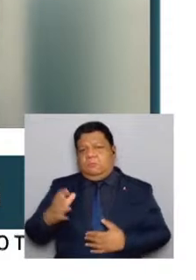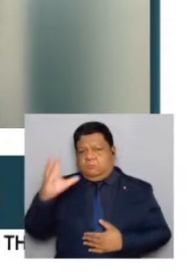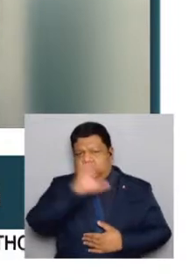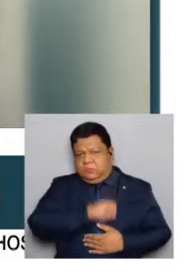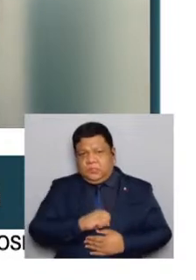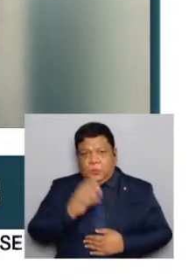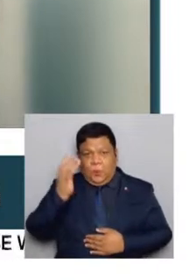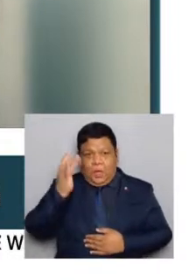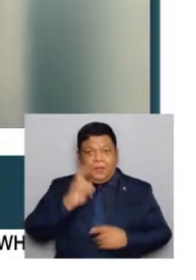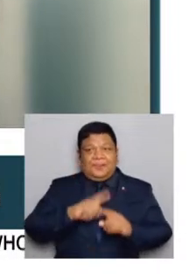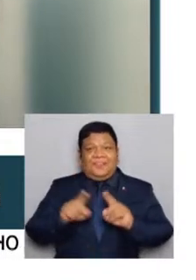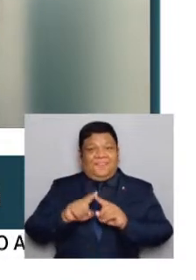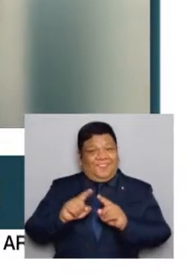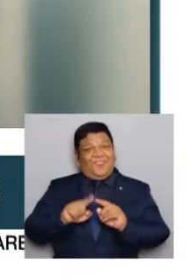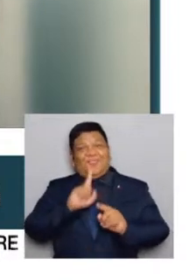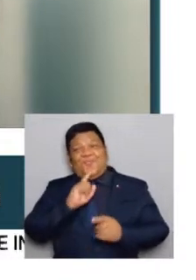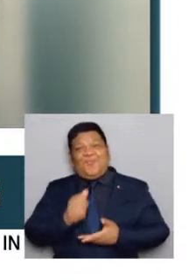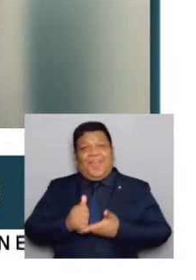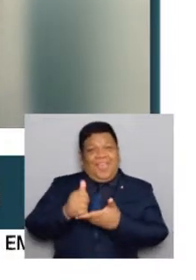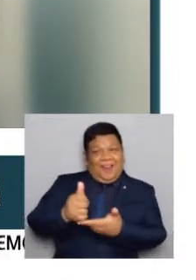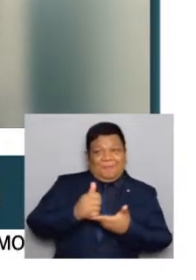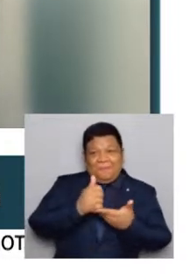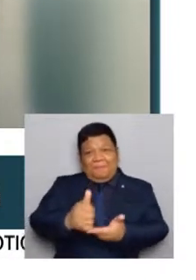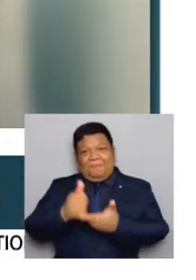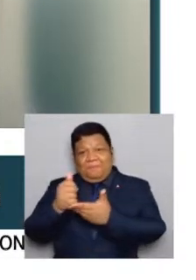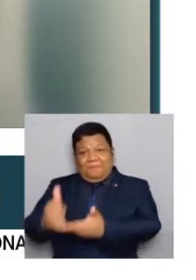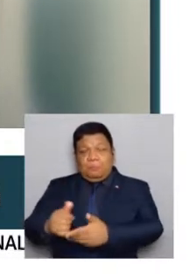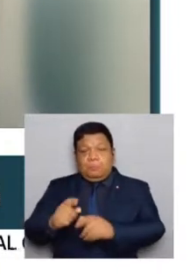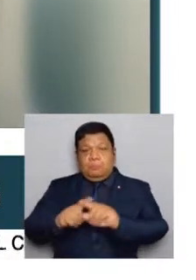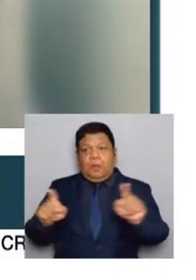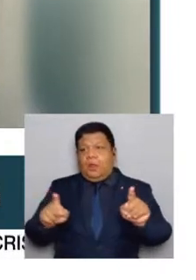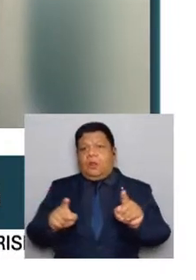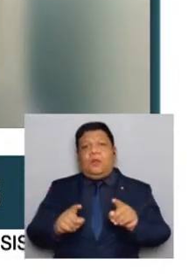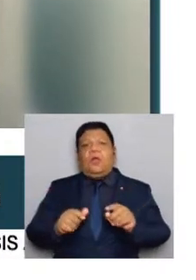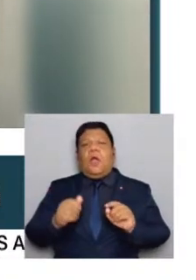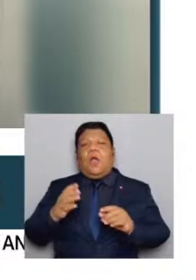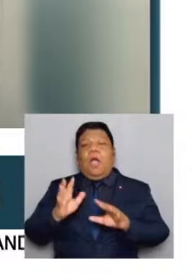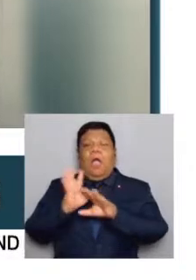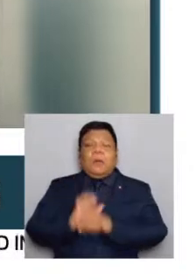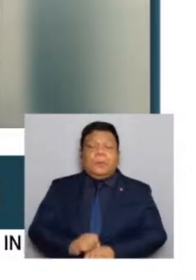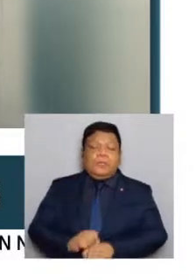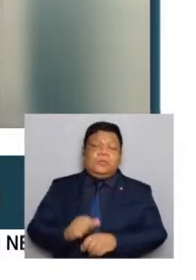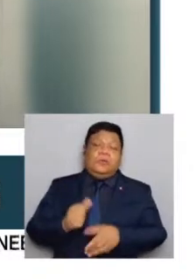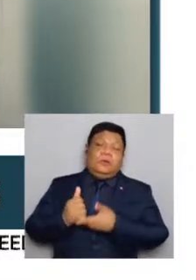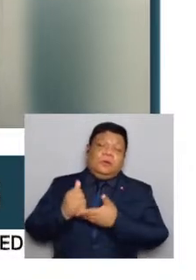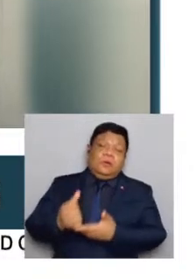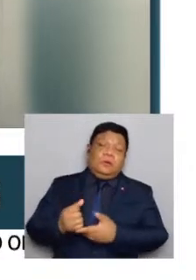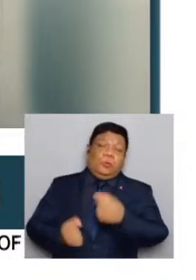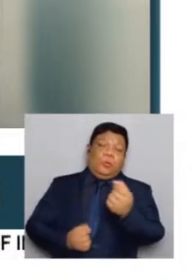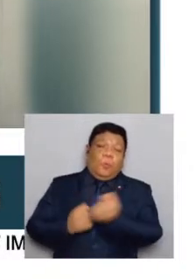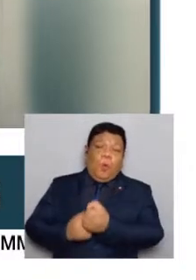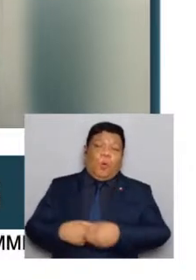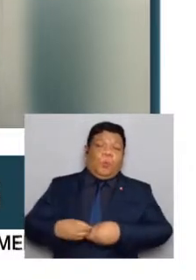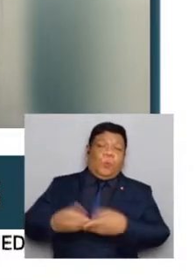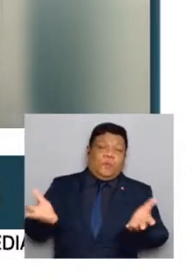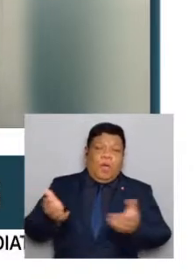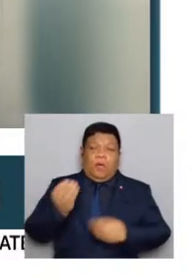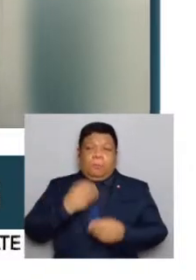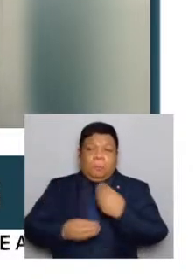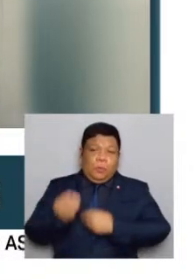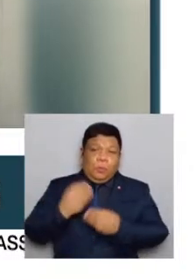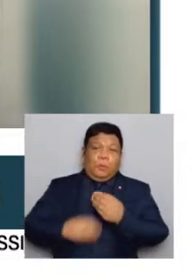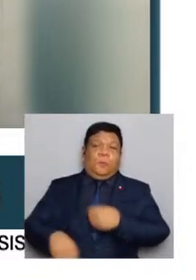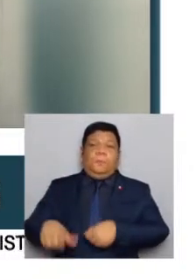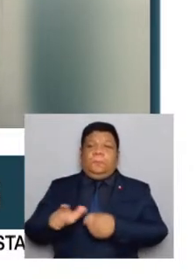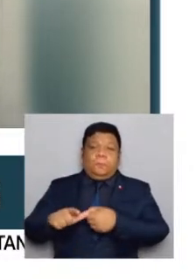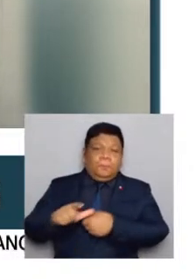humanitarian actions, that usually it's blanket support and blanket distribution of goods and supplies,